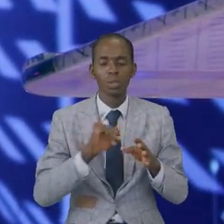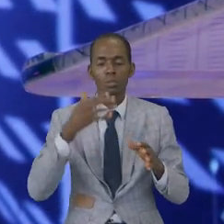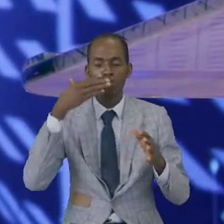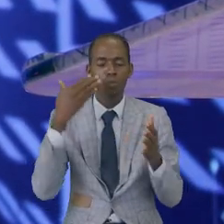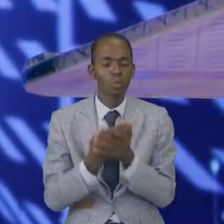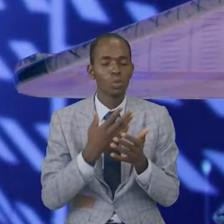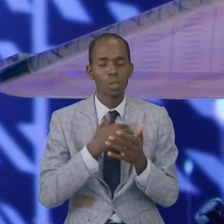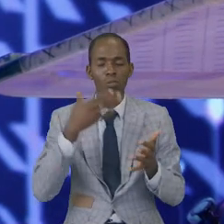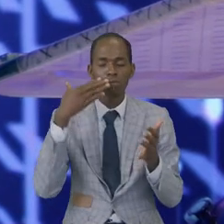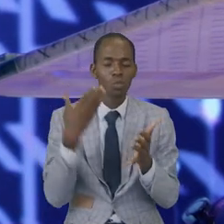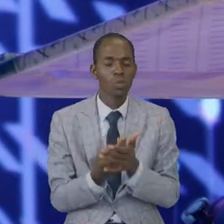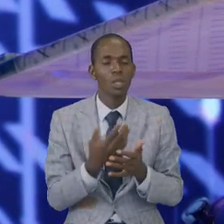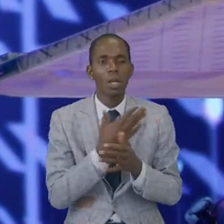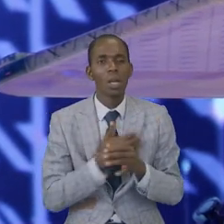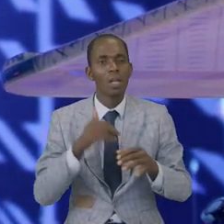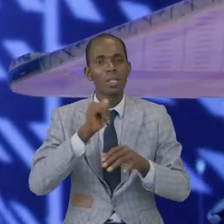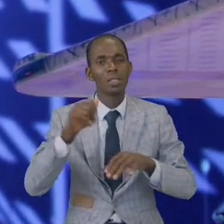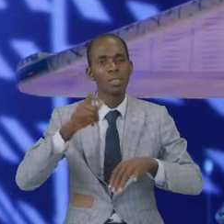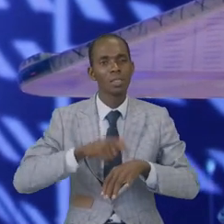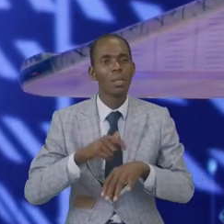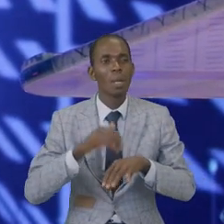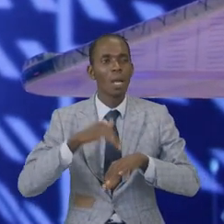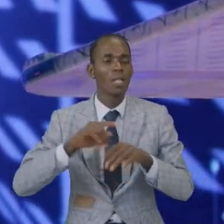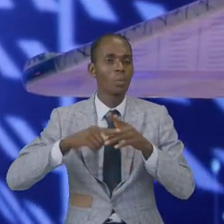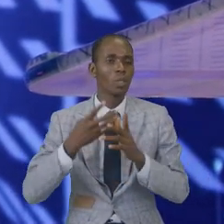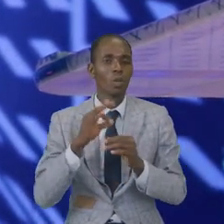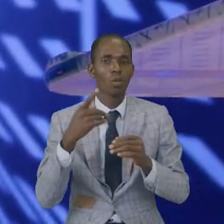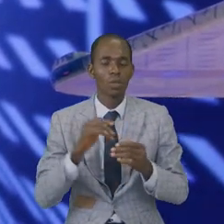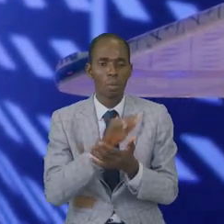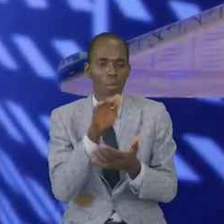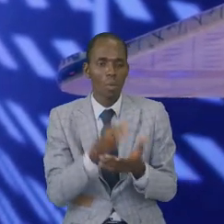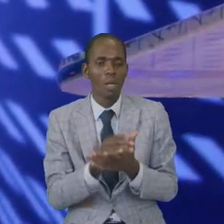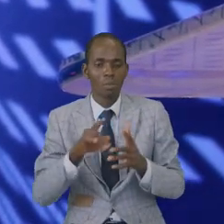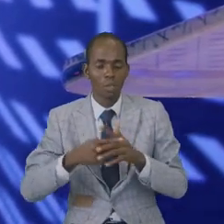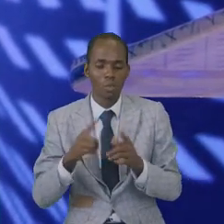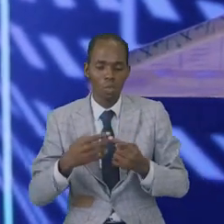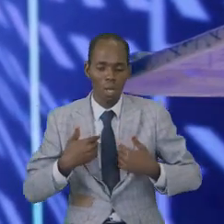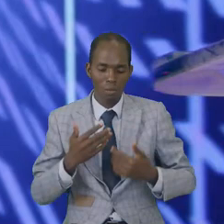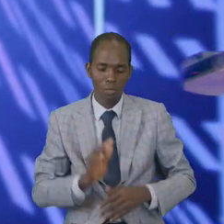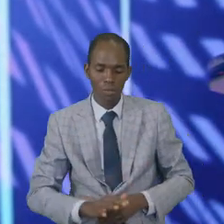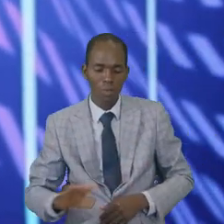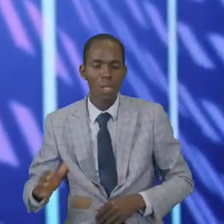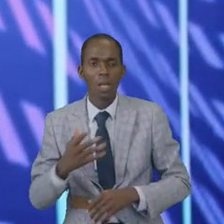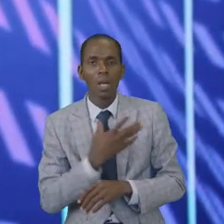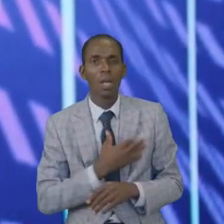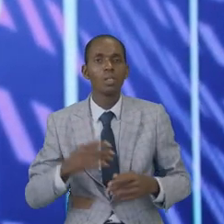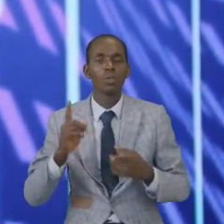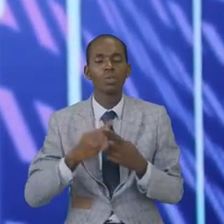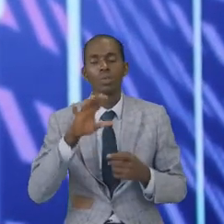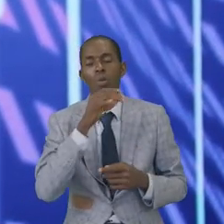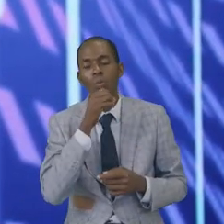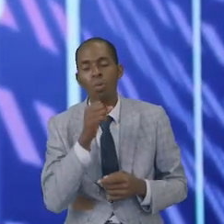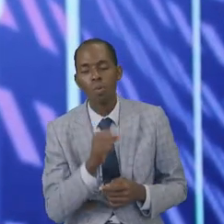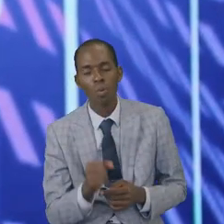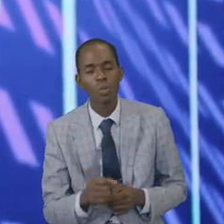well-doing at the time, at the beginning of the marriage, and then when you begin to have children, and then till old age,